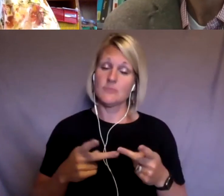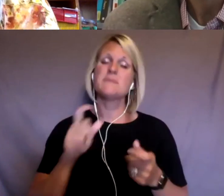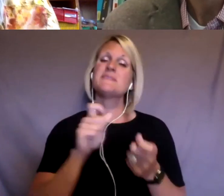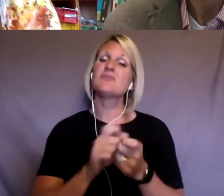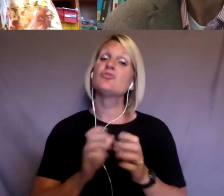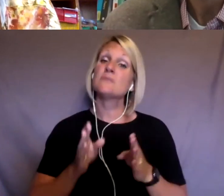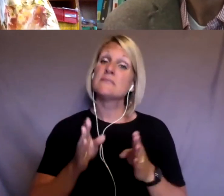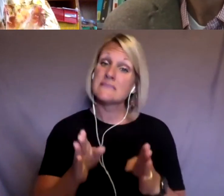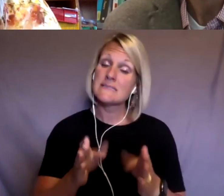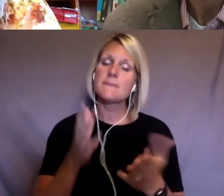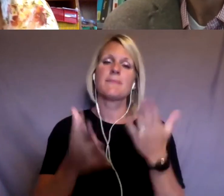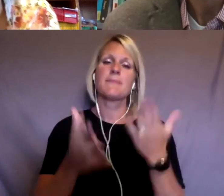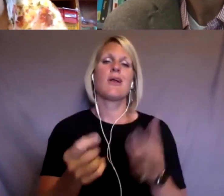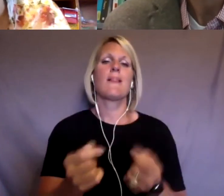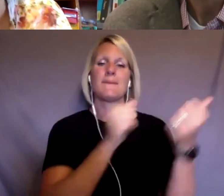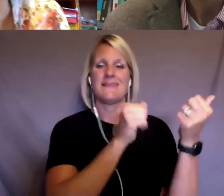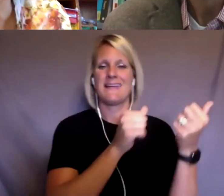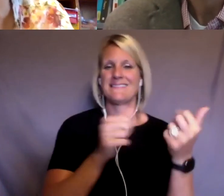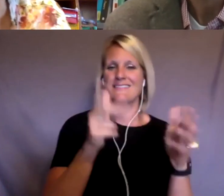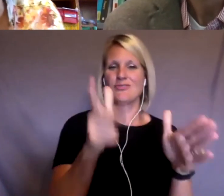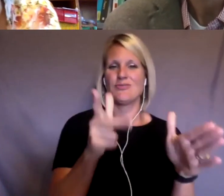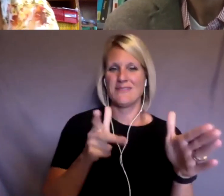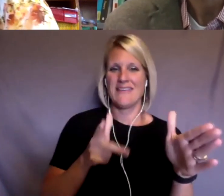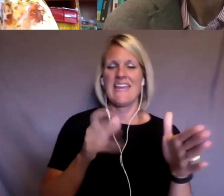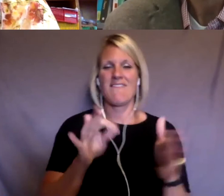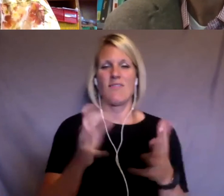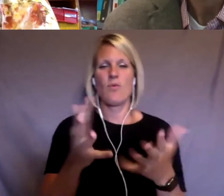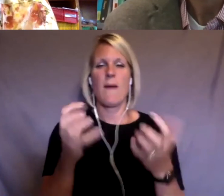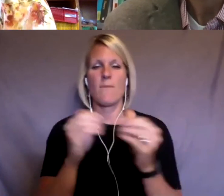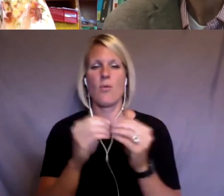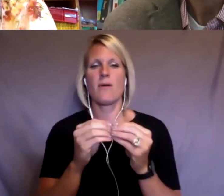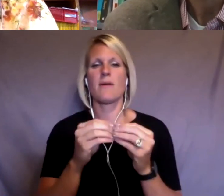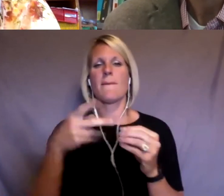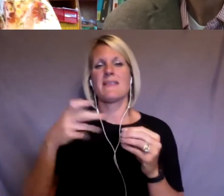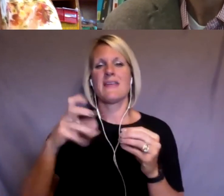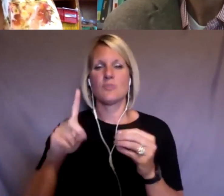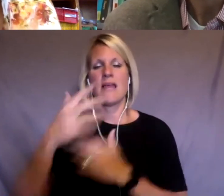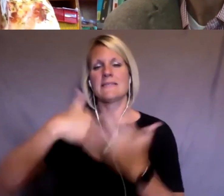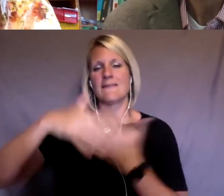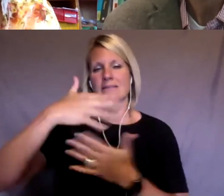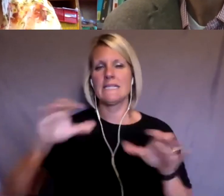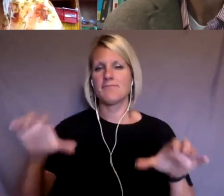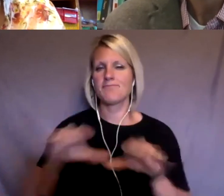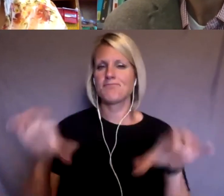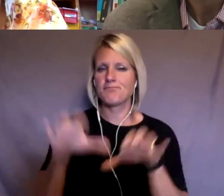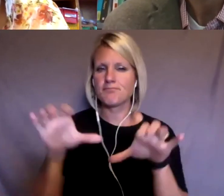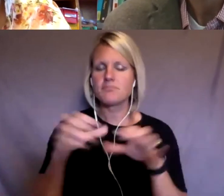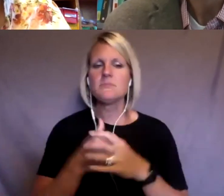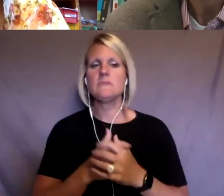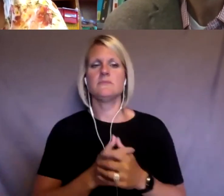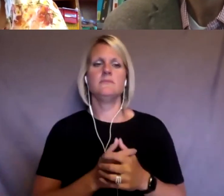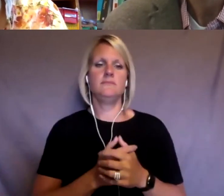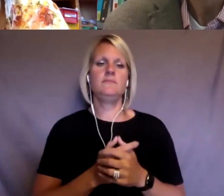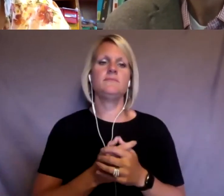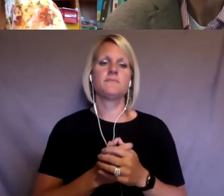want to eliminate street parking if you want to create more pedestrian activity, or you want to create more slow streets and you don't want